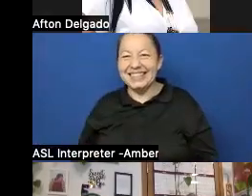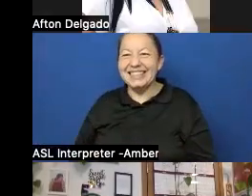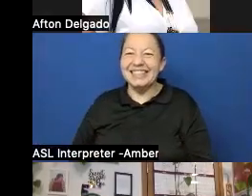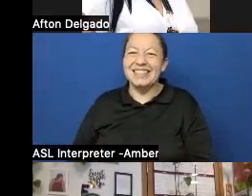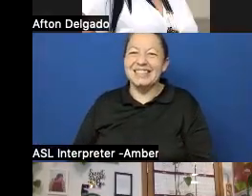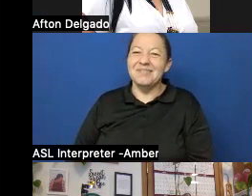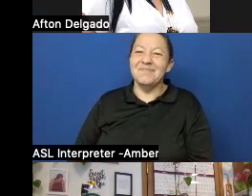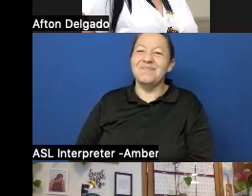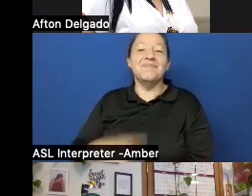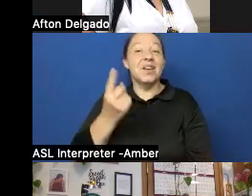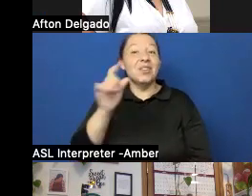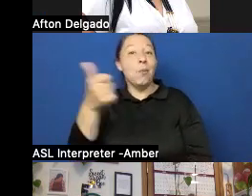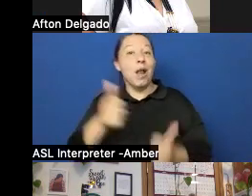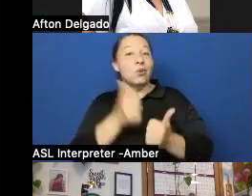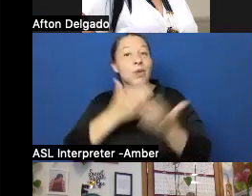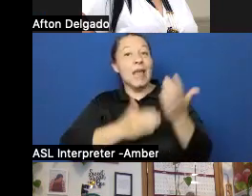There's somebody else with a hand, Afton?